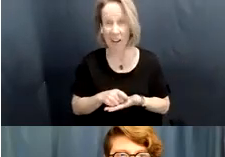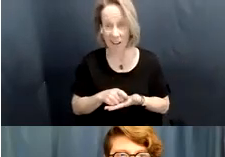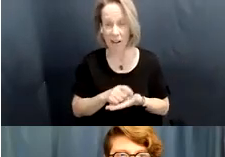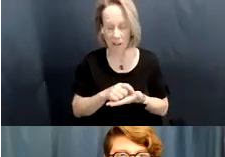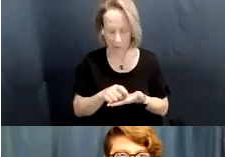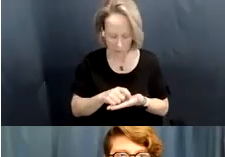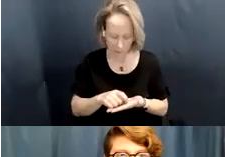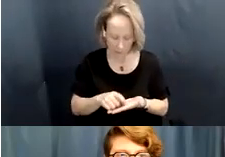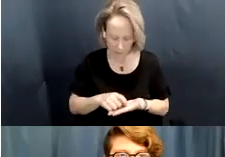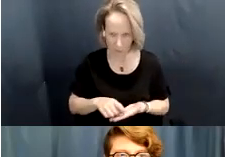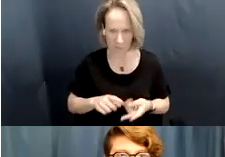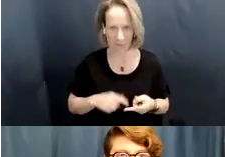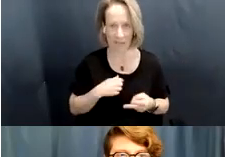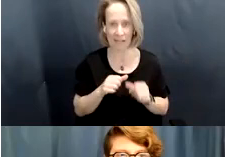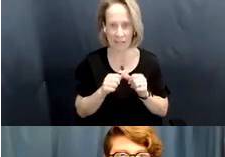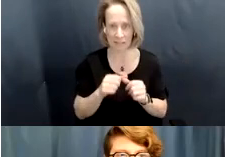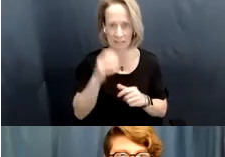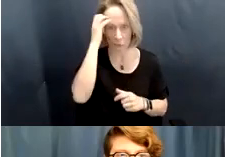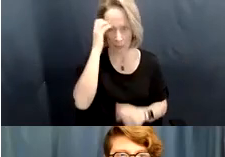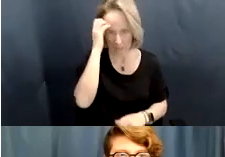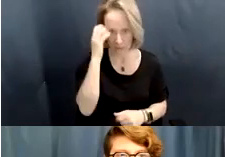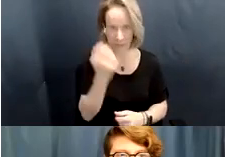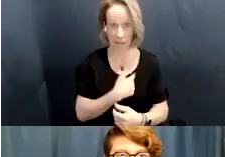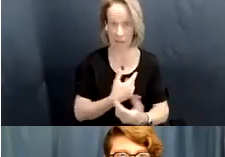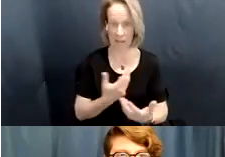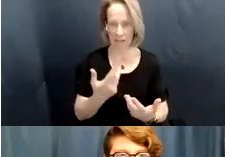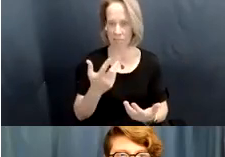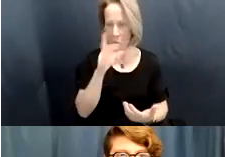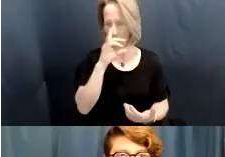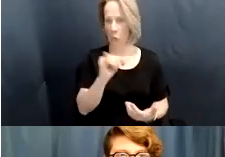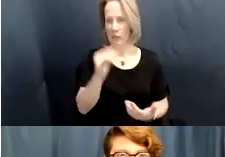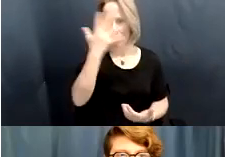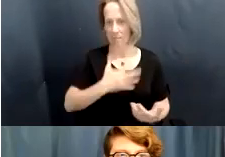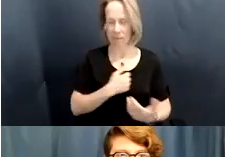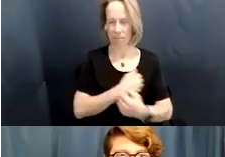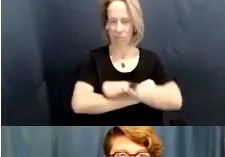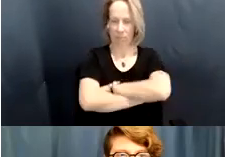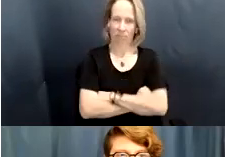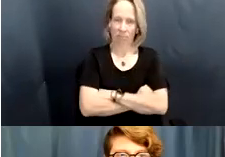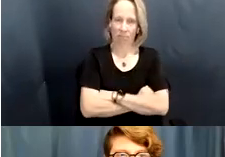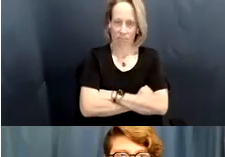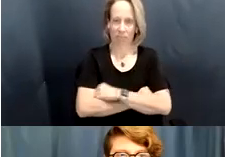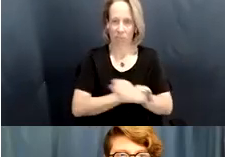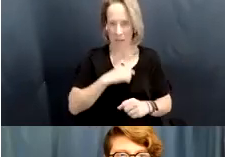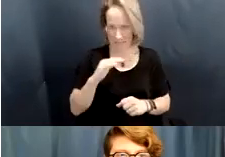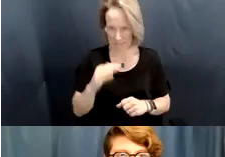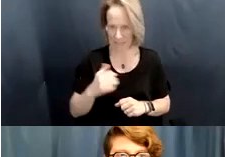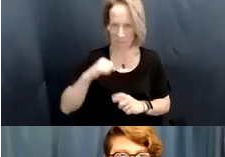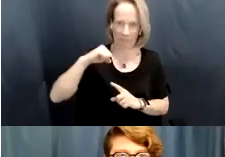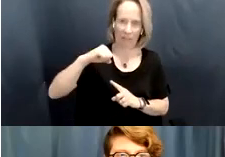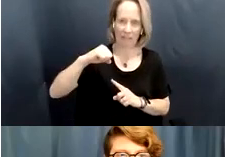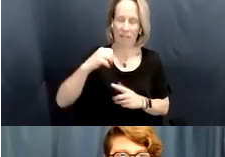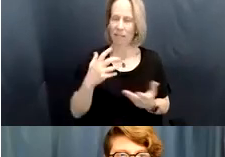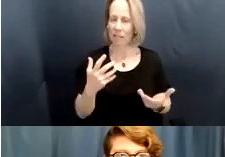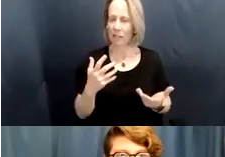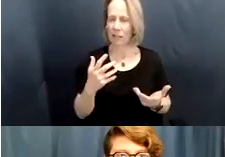head? Are my arms crossed and do I look defensive? Our brain is looking for all of those. And these